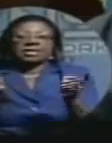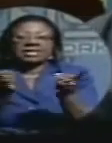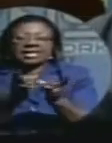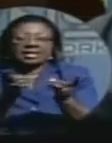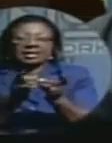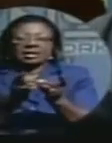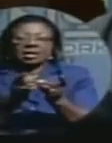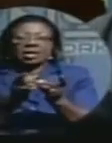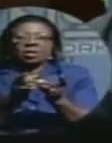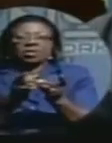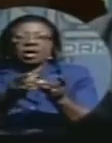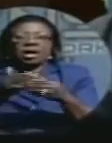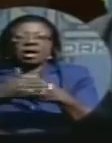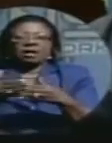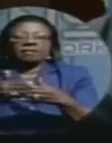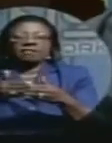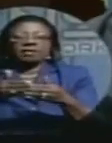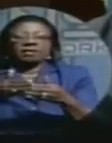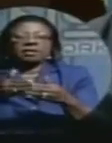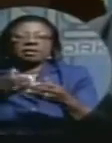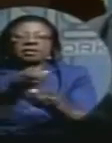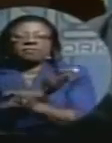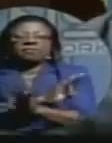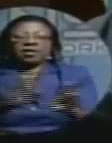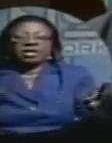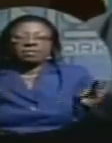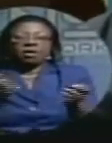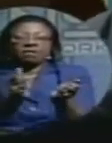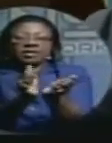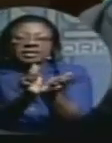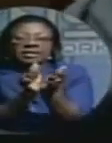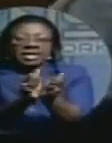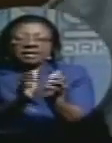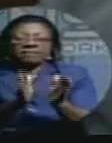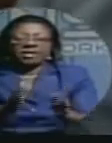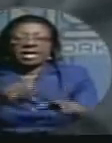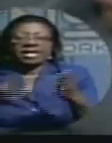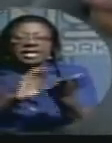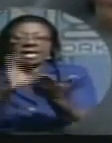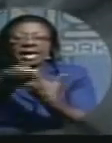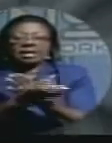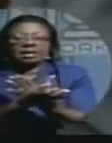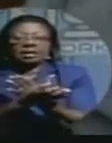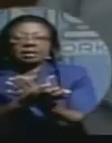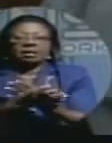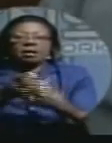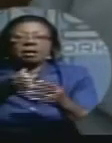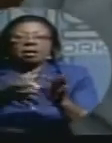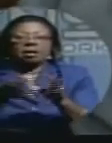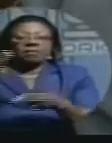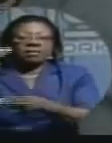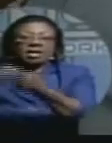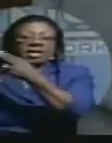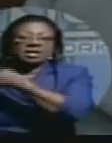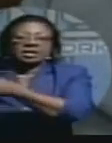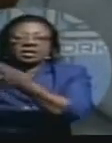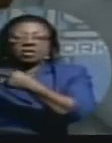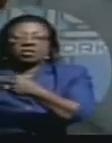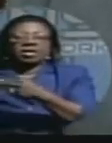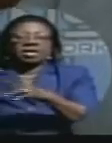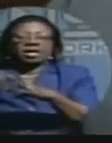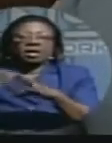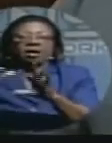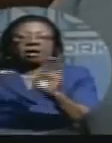with the exception of the abolition of slavery, in the calendar of historical events of our